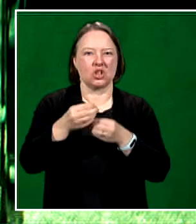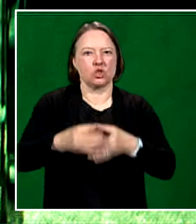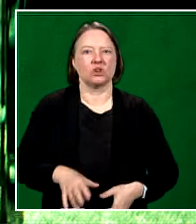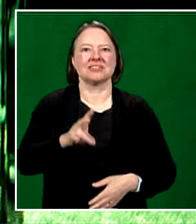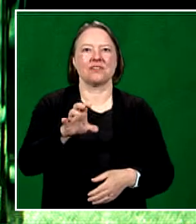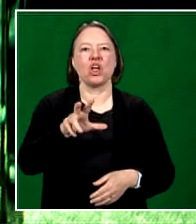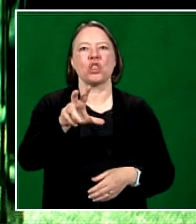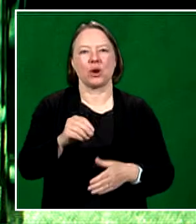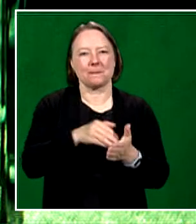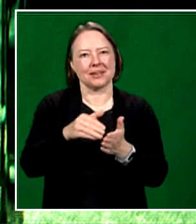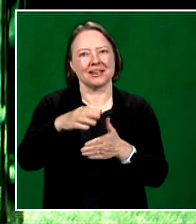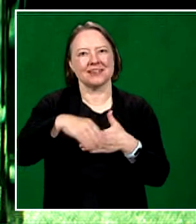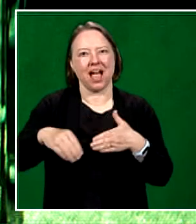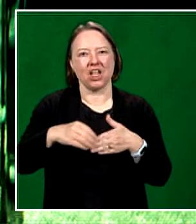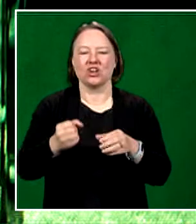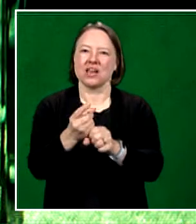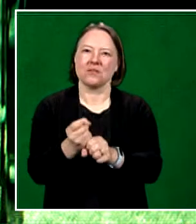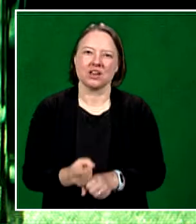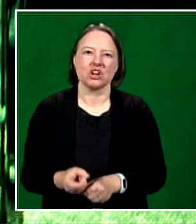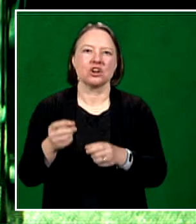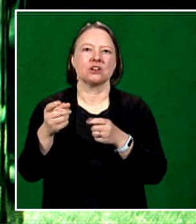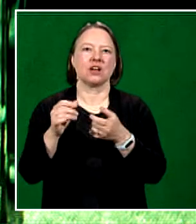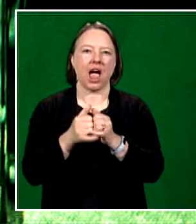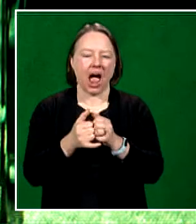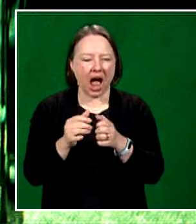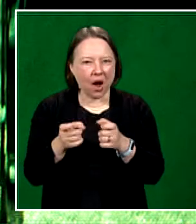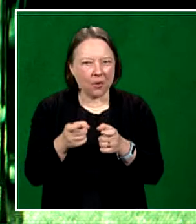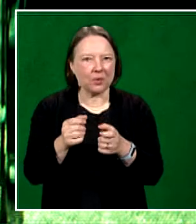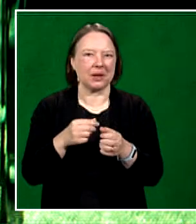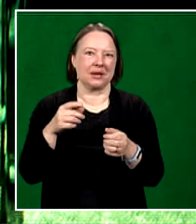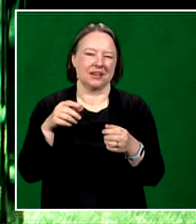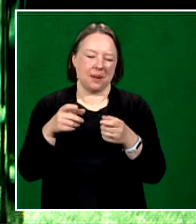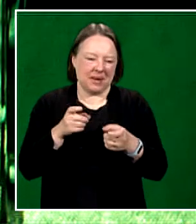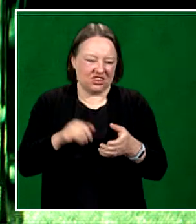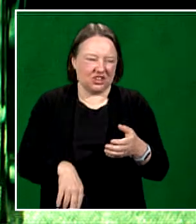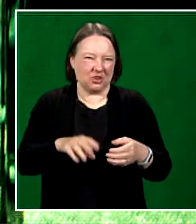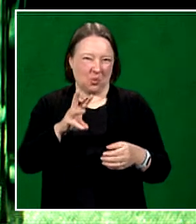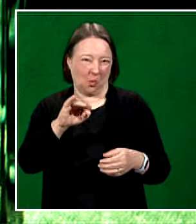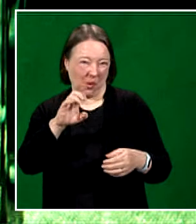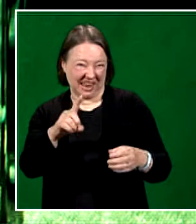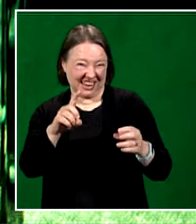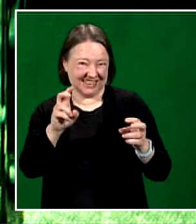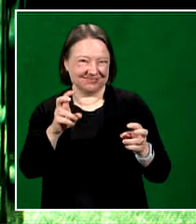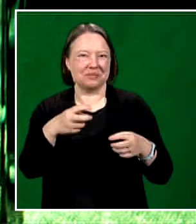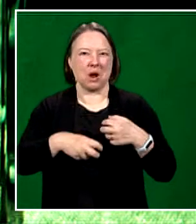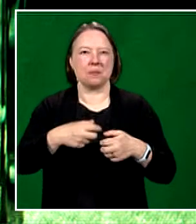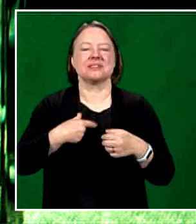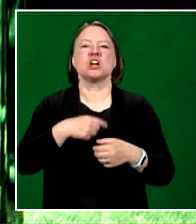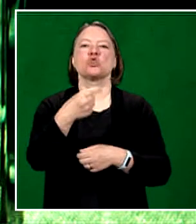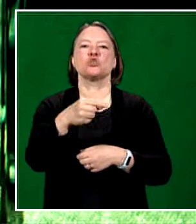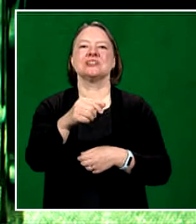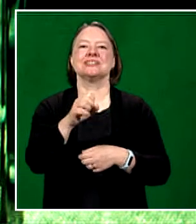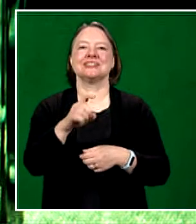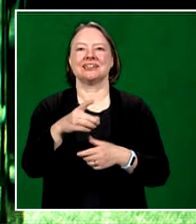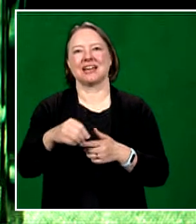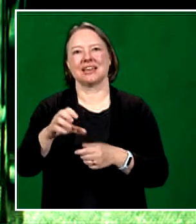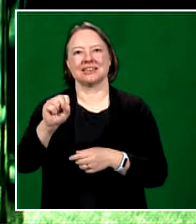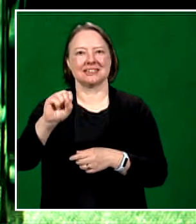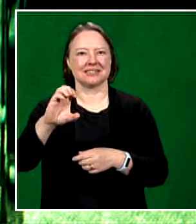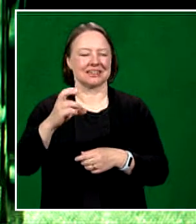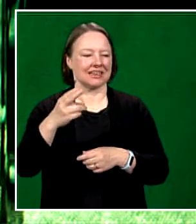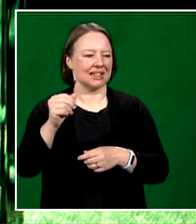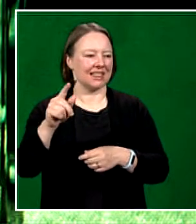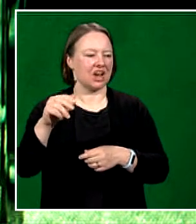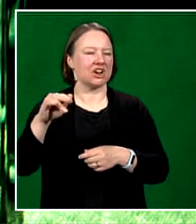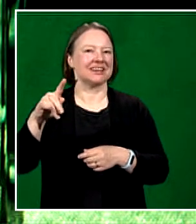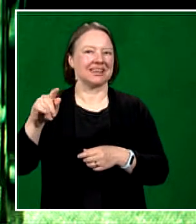million every year due to how we manage two wicked problems. And these two problems are the green seed problem and the sclerotinia problem.